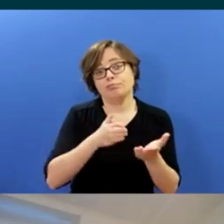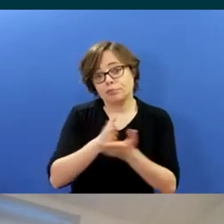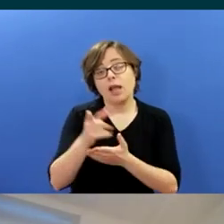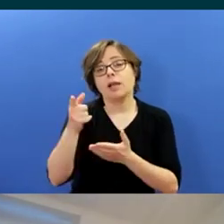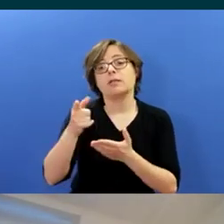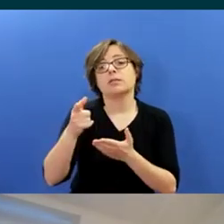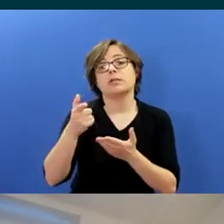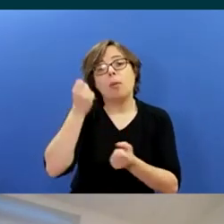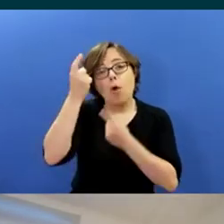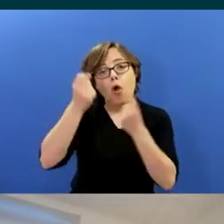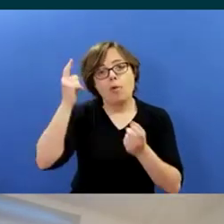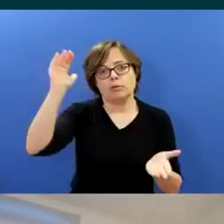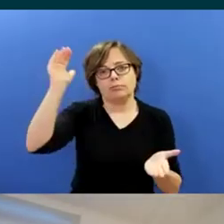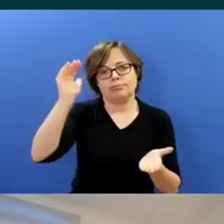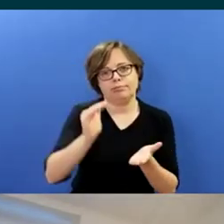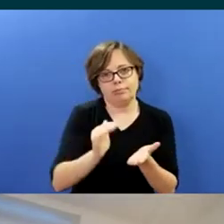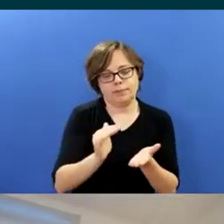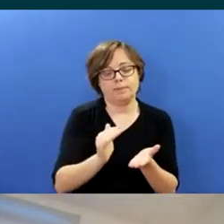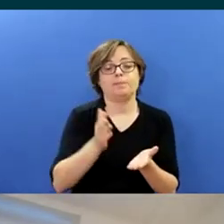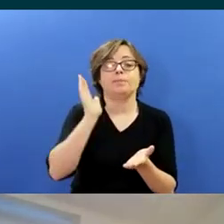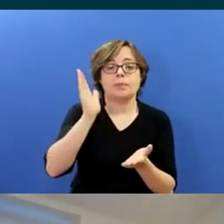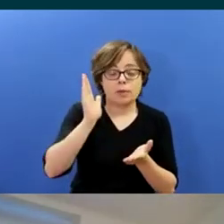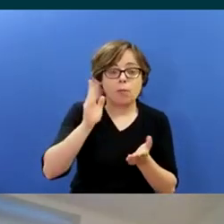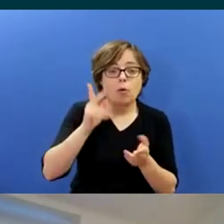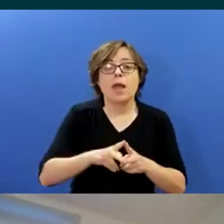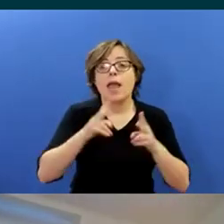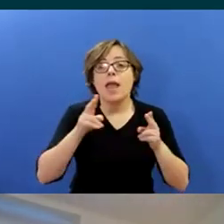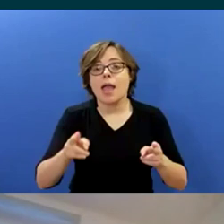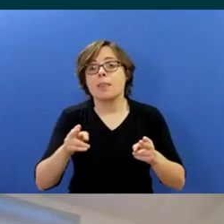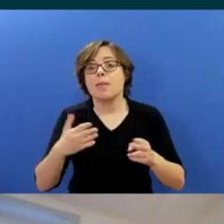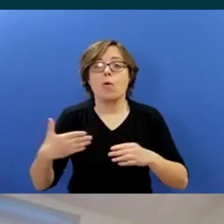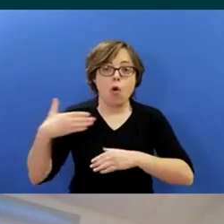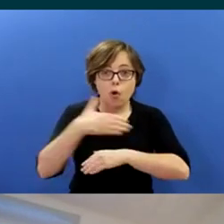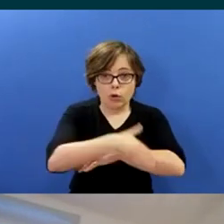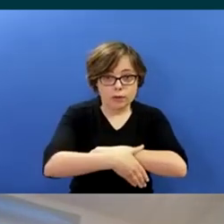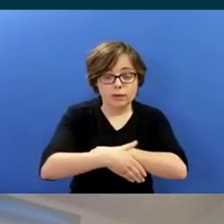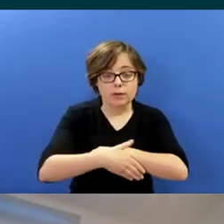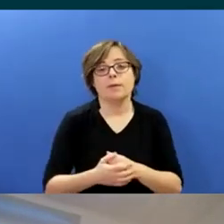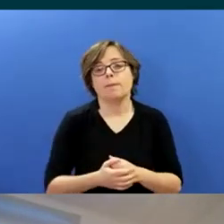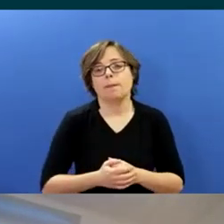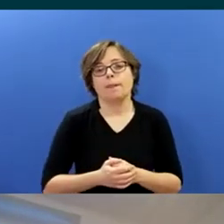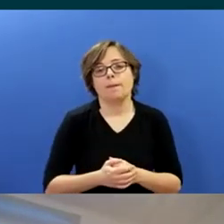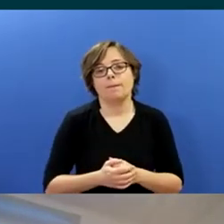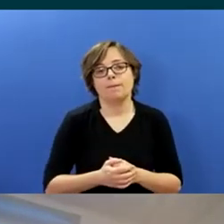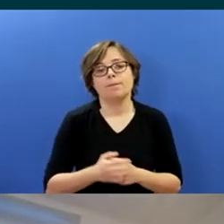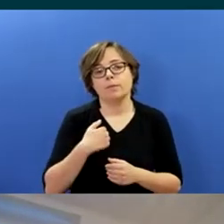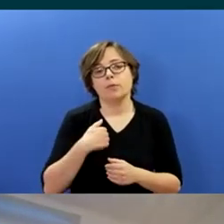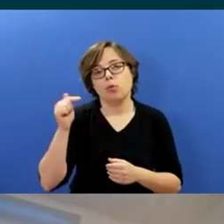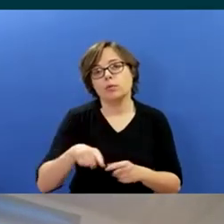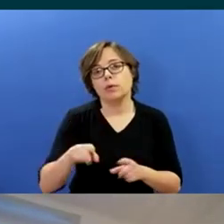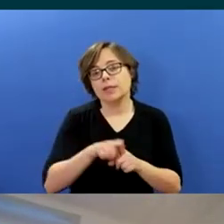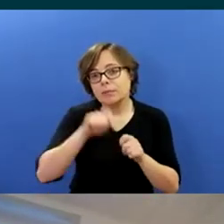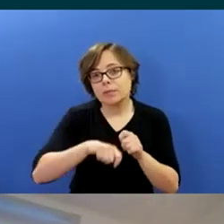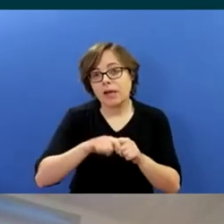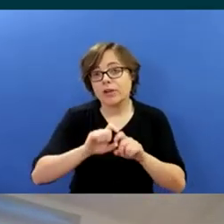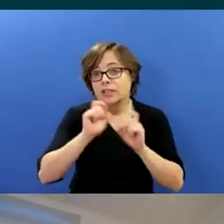lastly, they also did not maybe respect the rules that we set out. That was also a possibility. Maybe